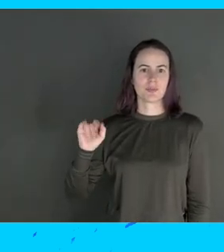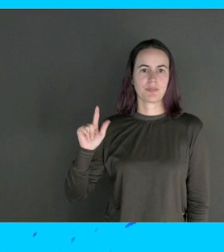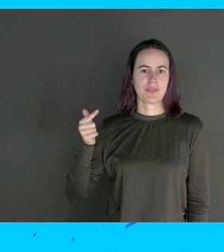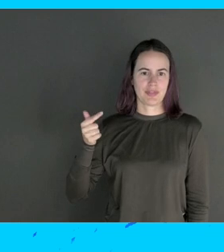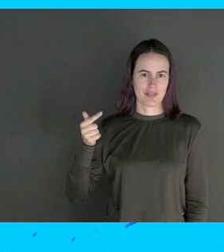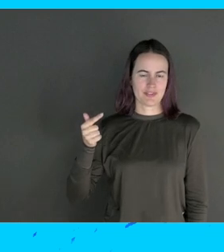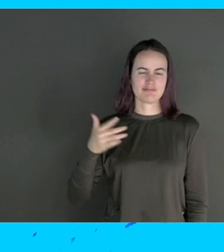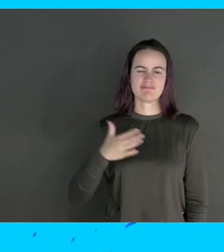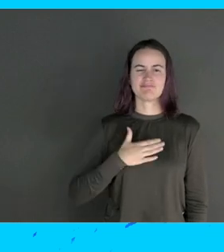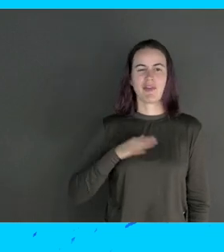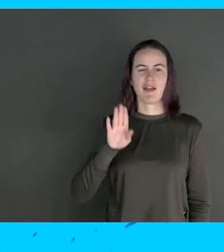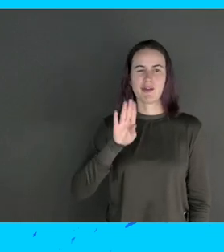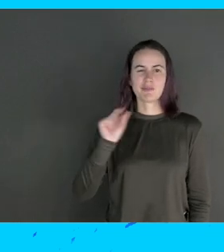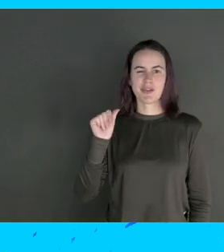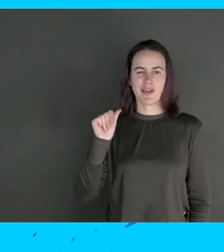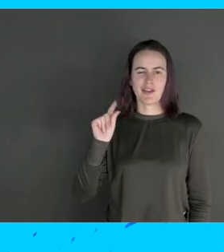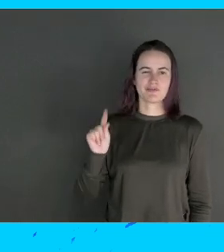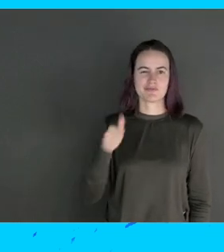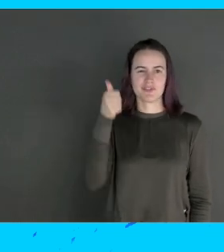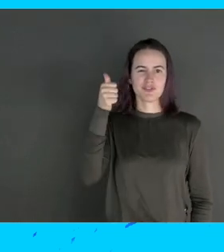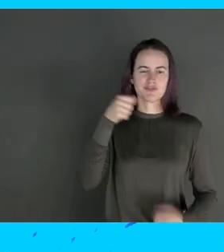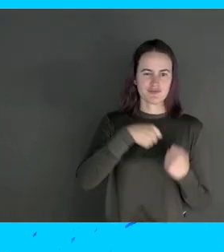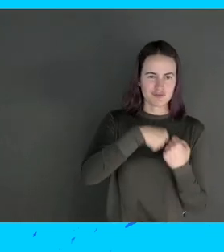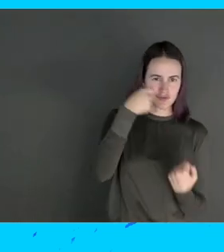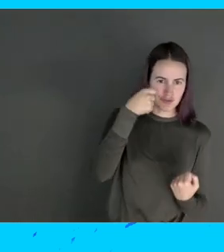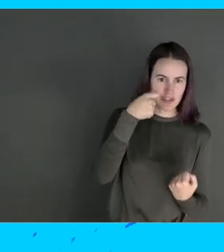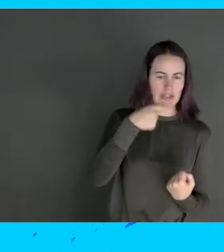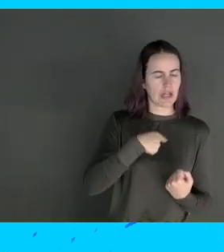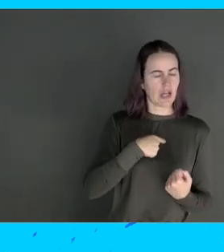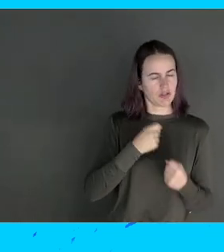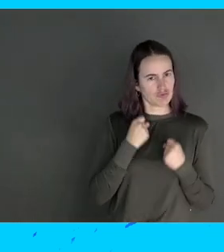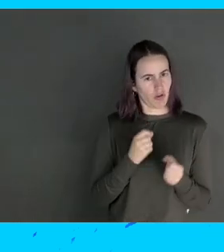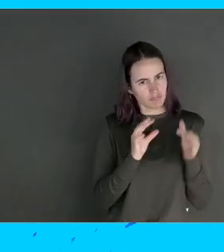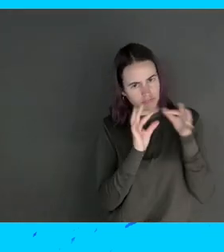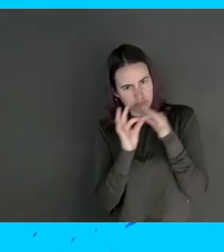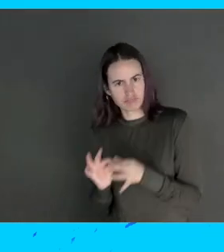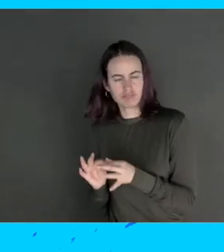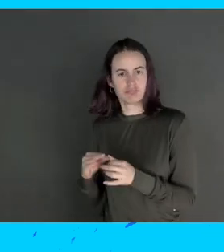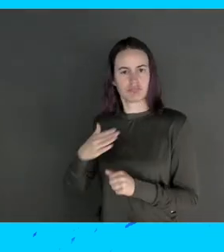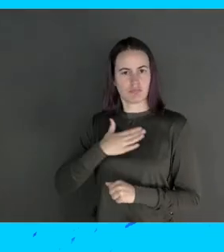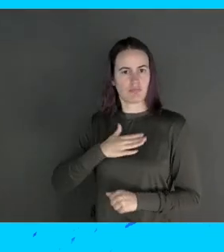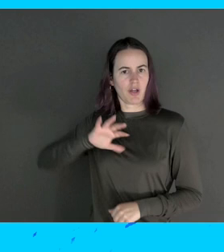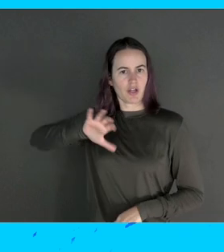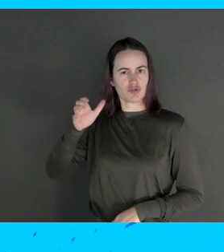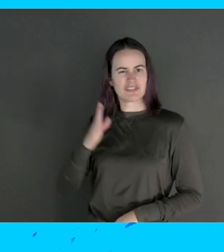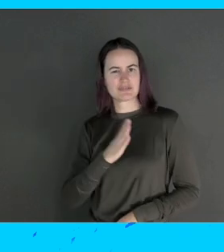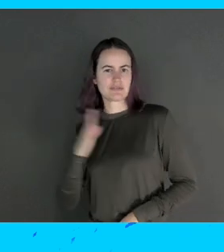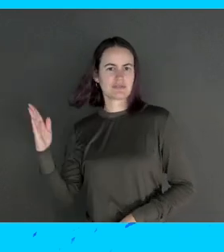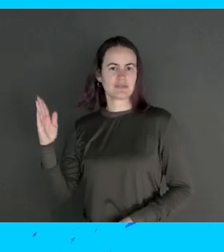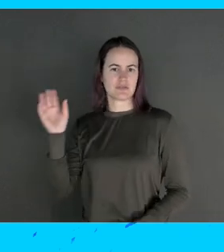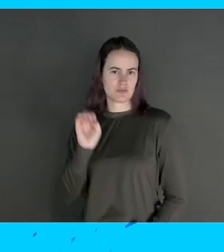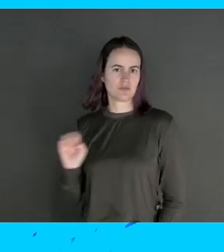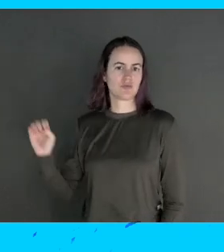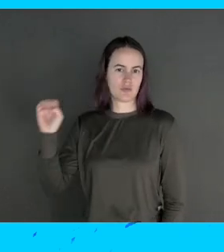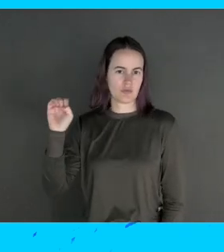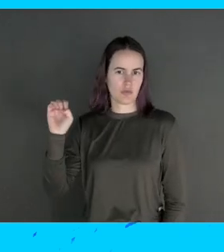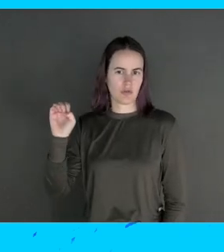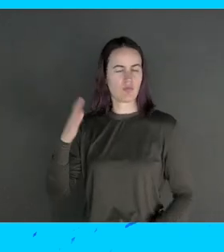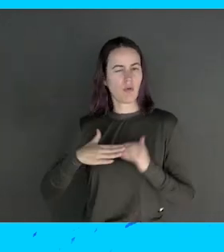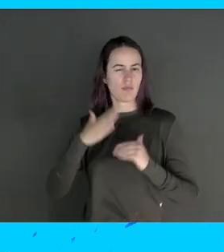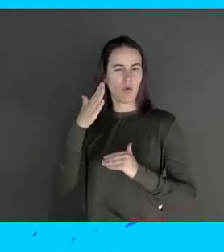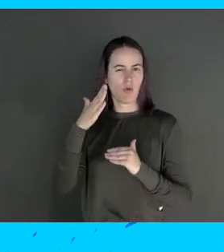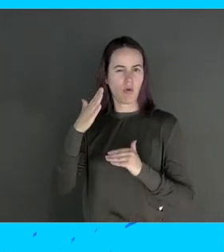very connected to my home country and the region that I come from, Eastern Europe, and I will be talking today about that as well,